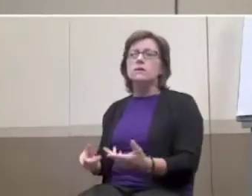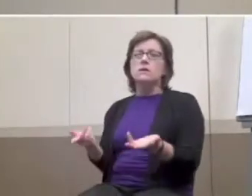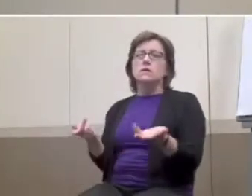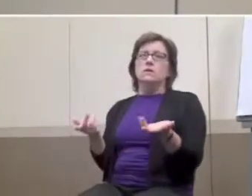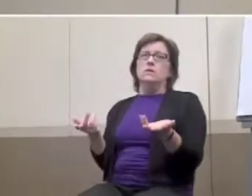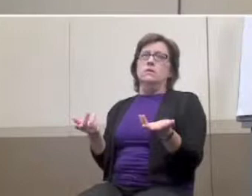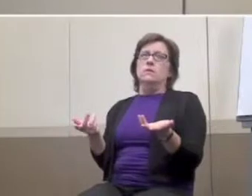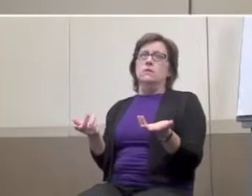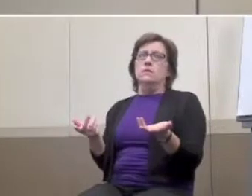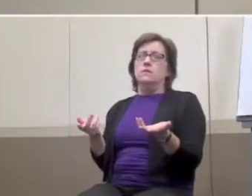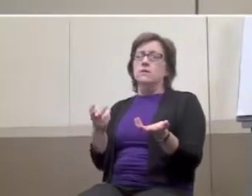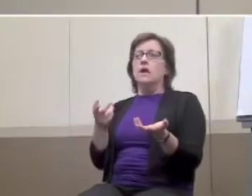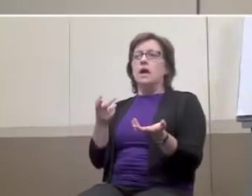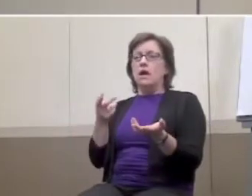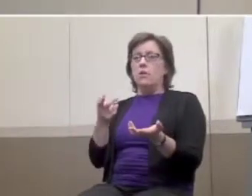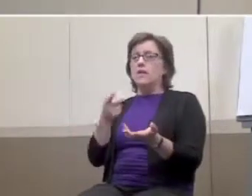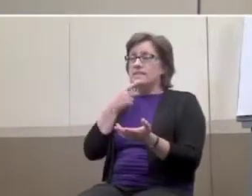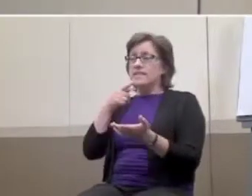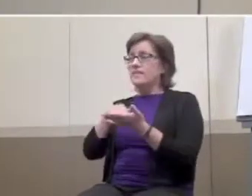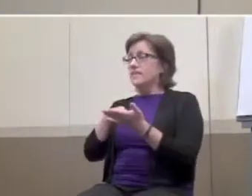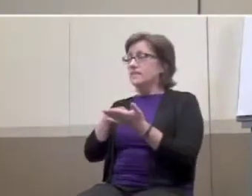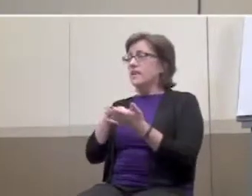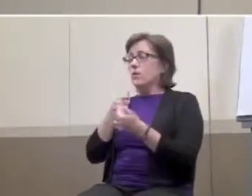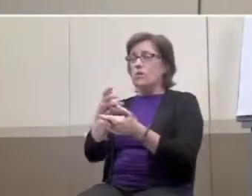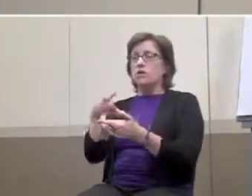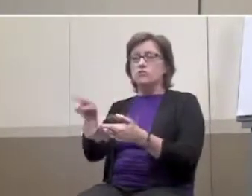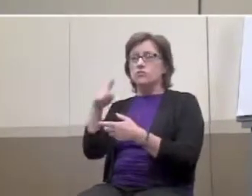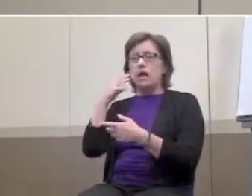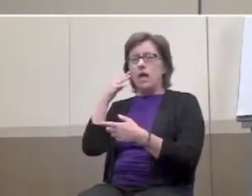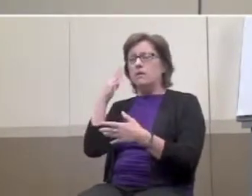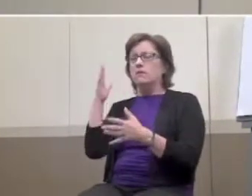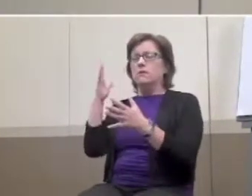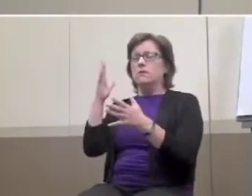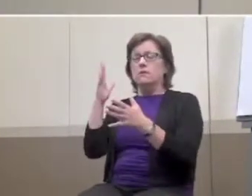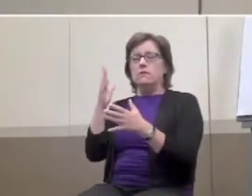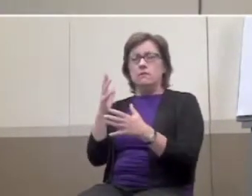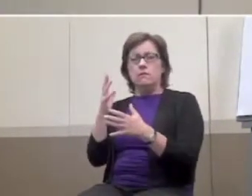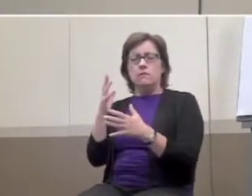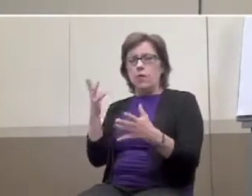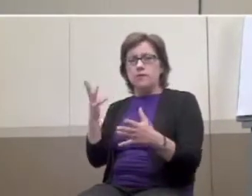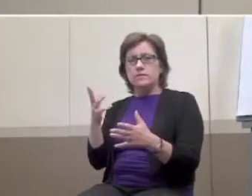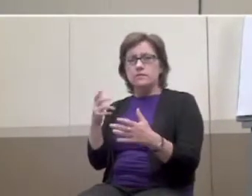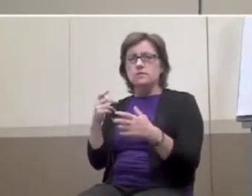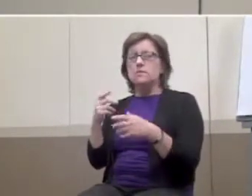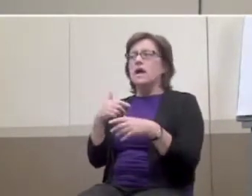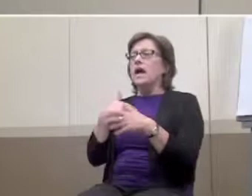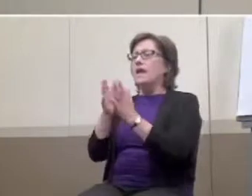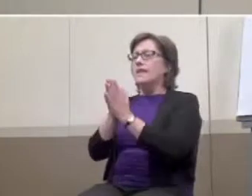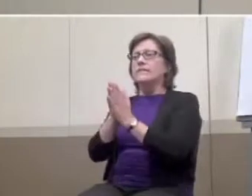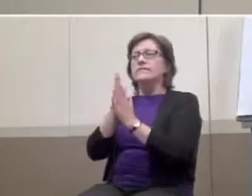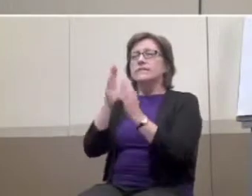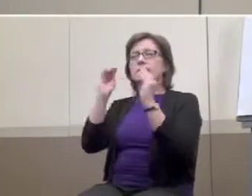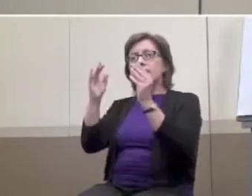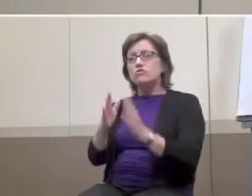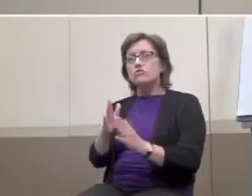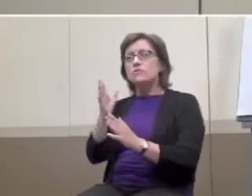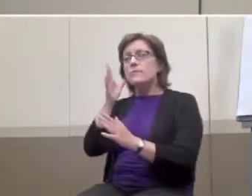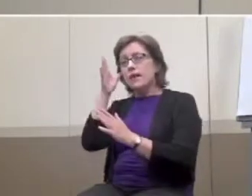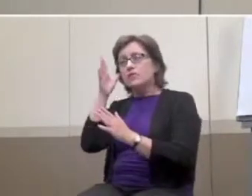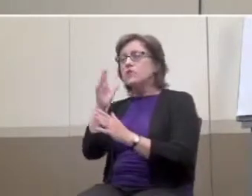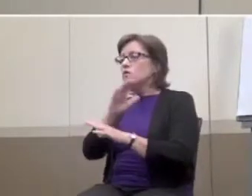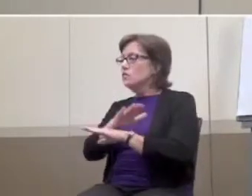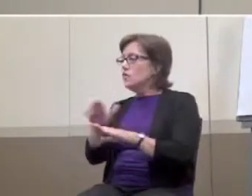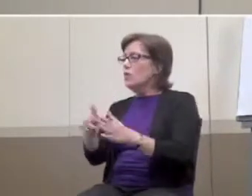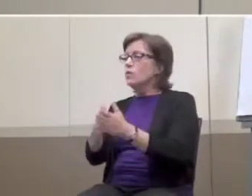I know I'm going to cause some heads to spin. But I ask teachers and parents not to require